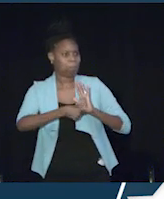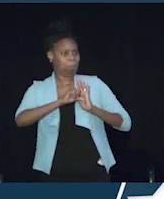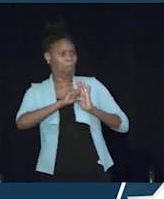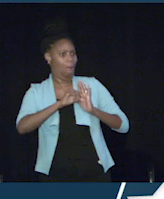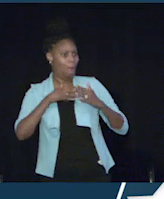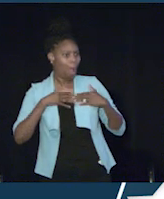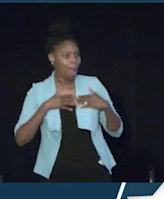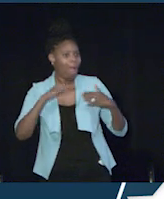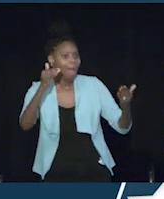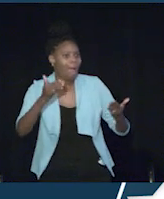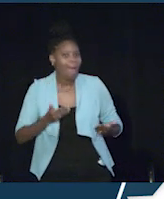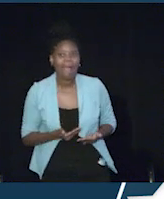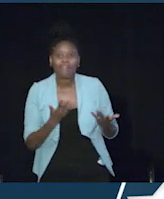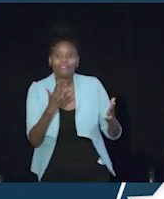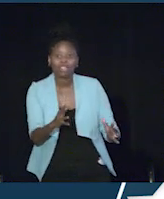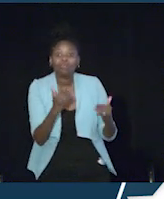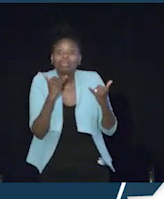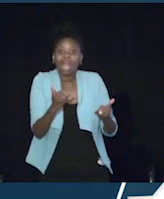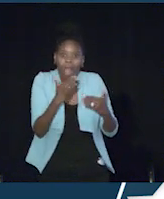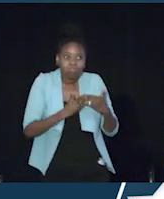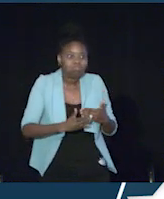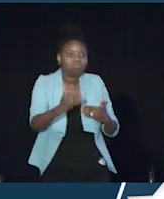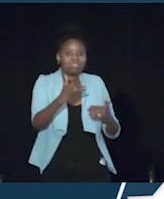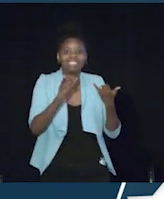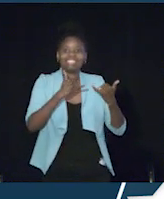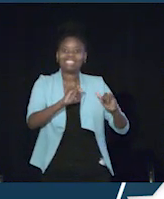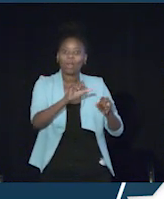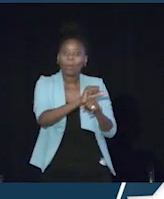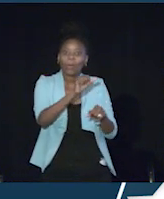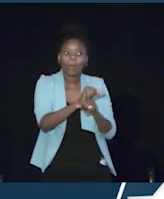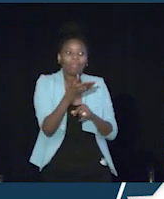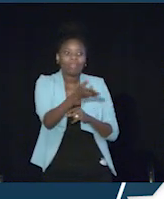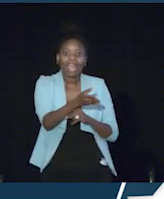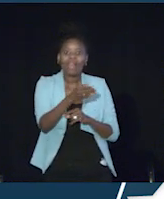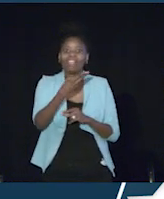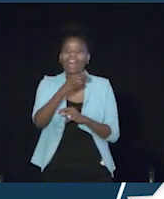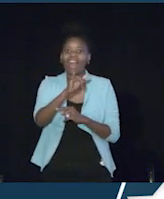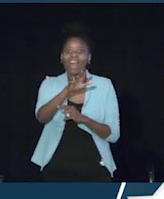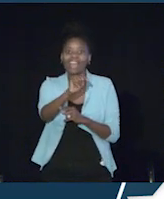employee. So he now works in the hotel kitchen at the Hyatt Hotel